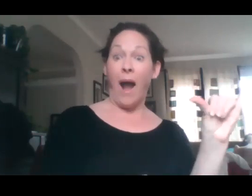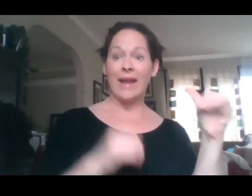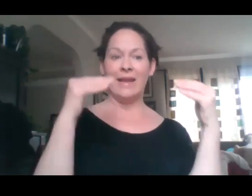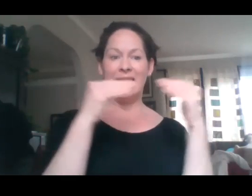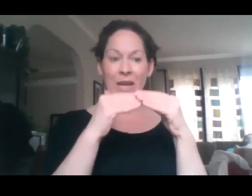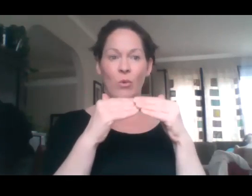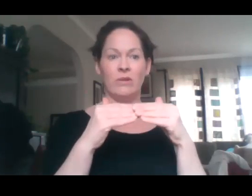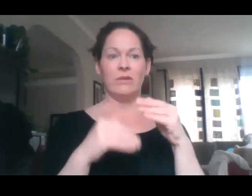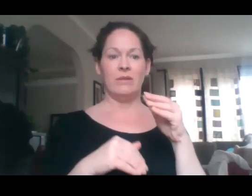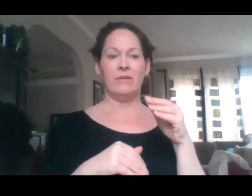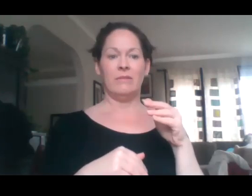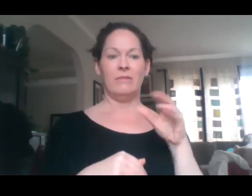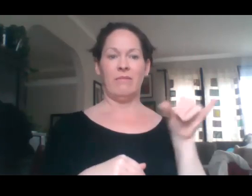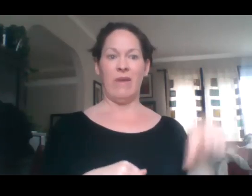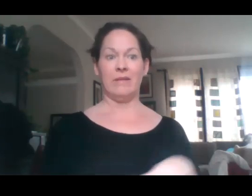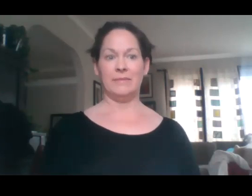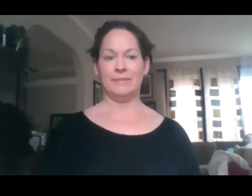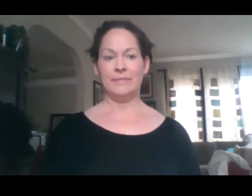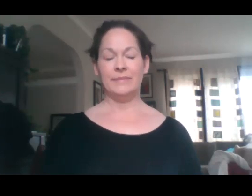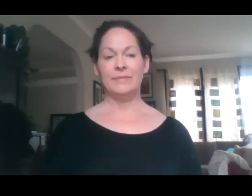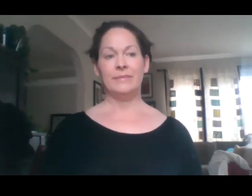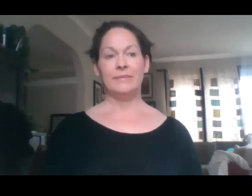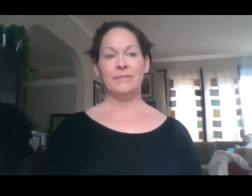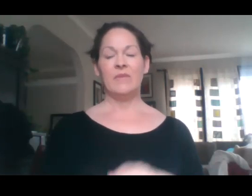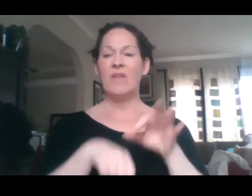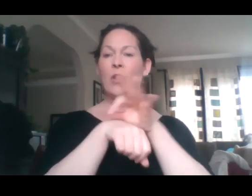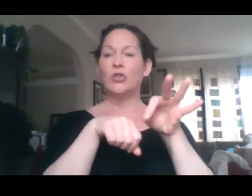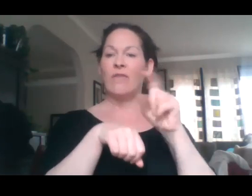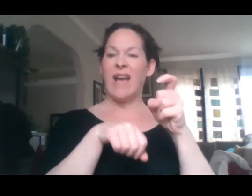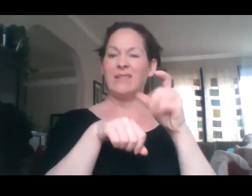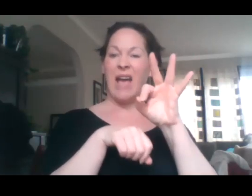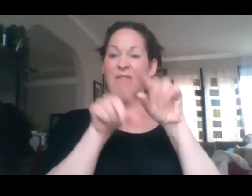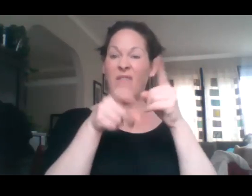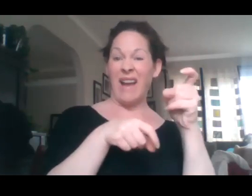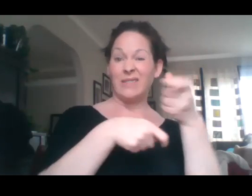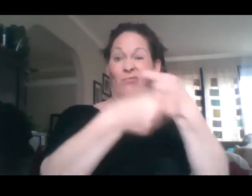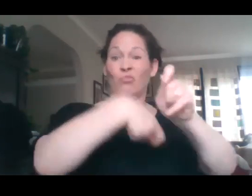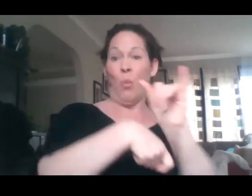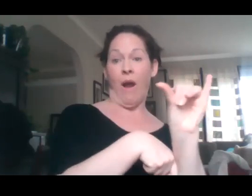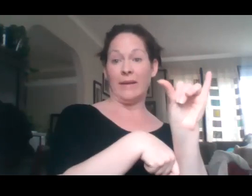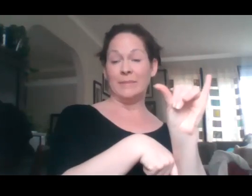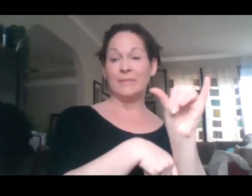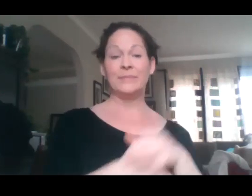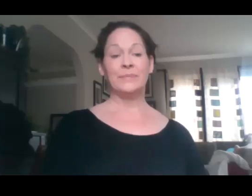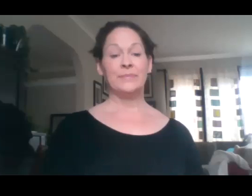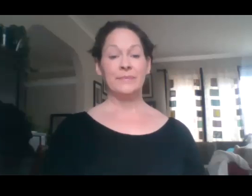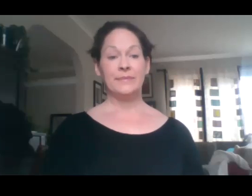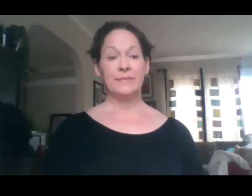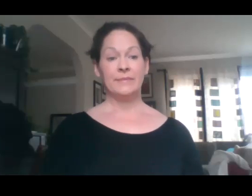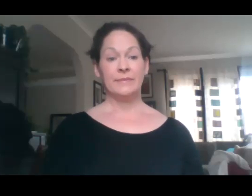x plus 2 squared. I'm going to swap x and y.